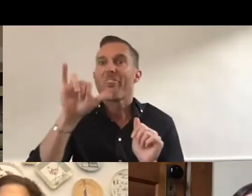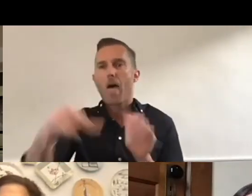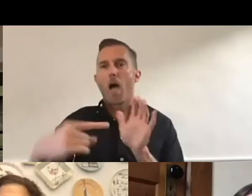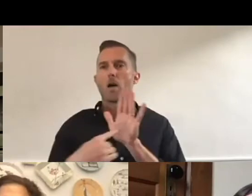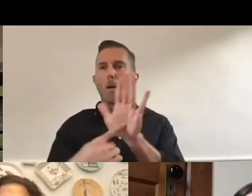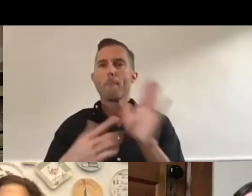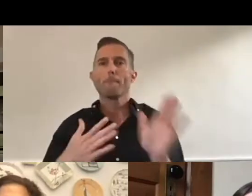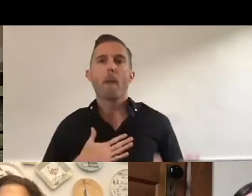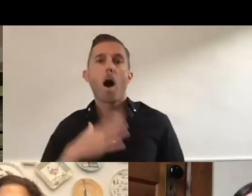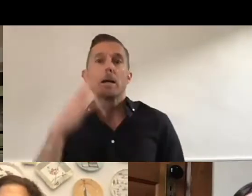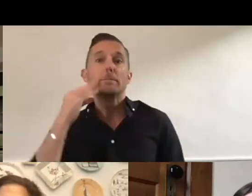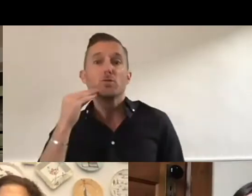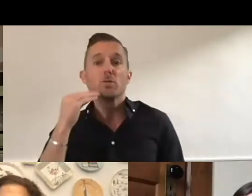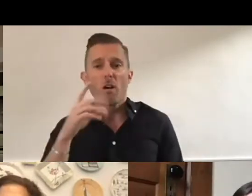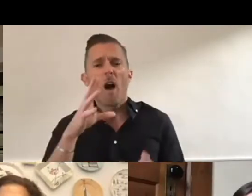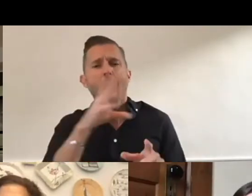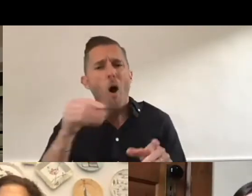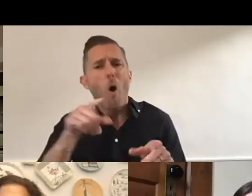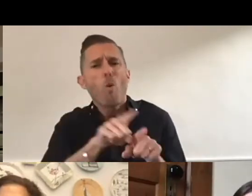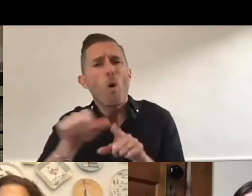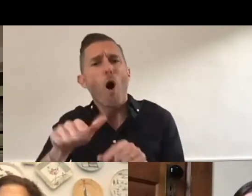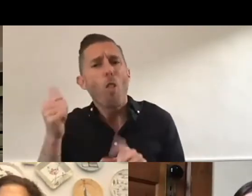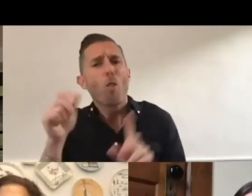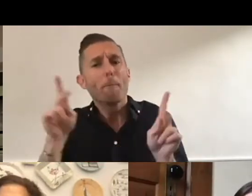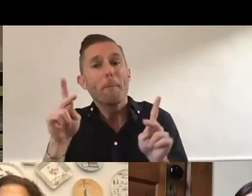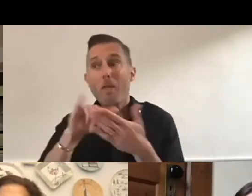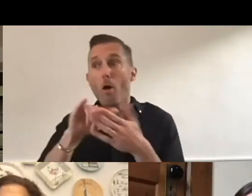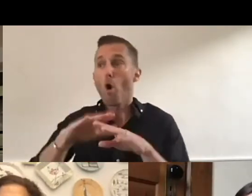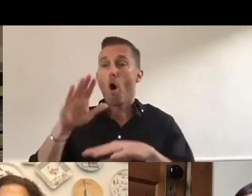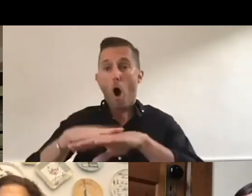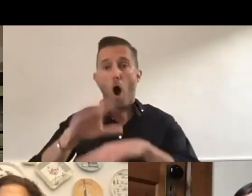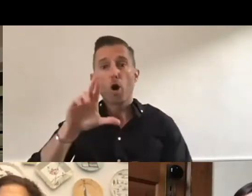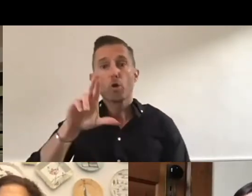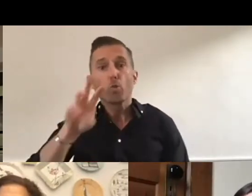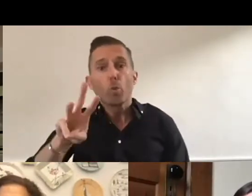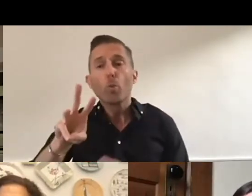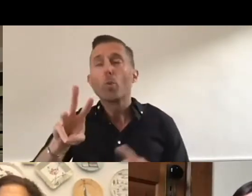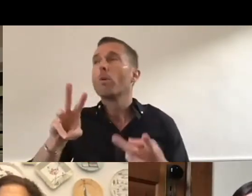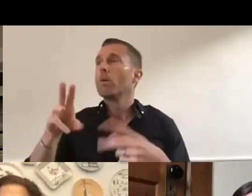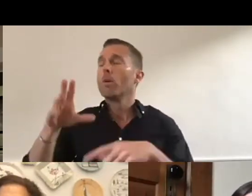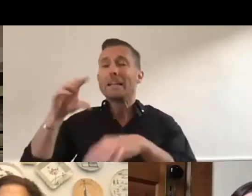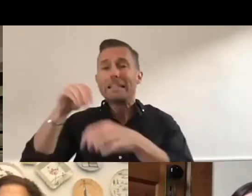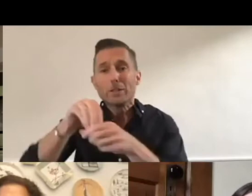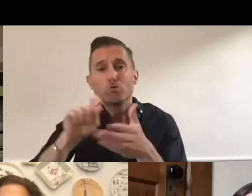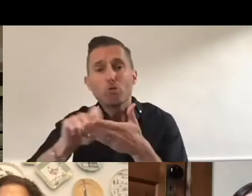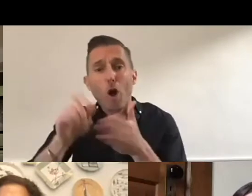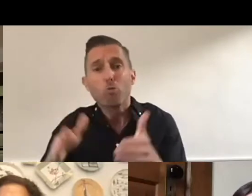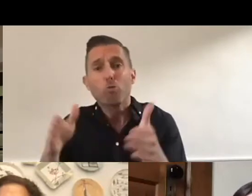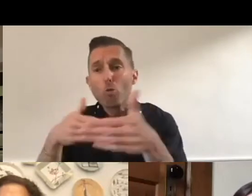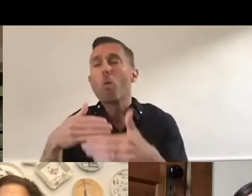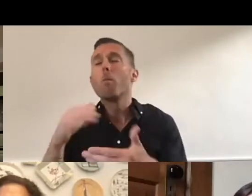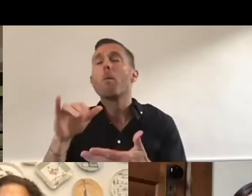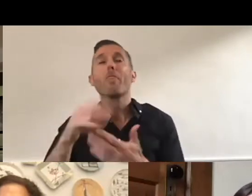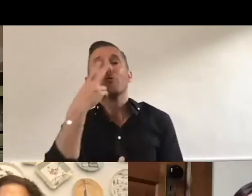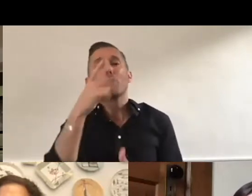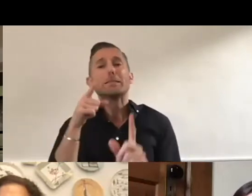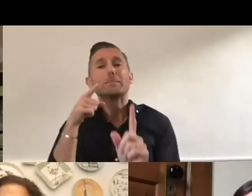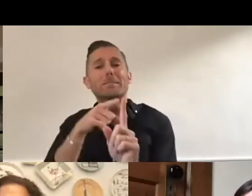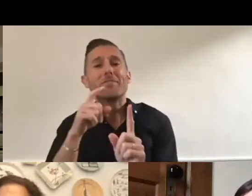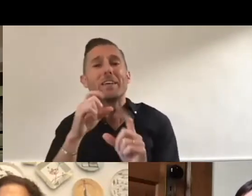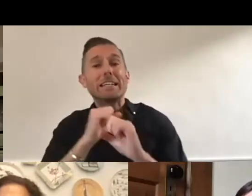also people who were on the crew and in the writer's room that saw specific scenes where someone found out